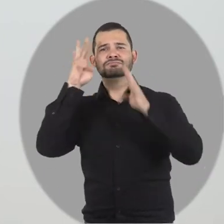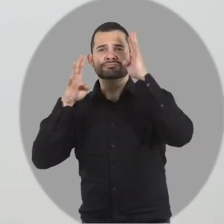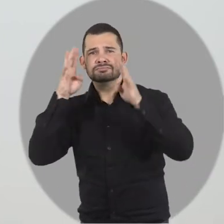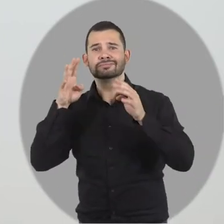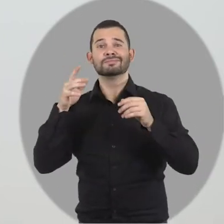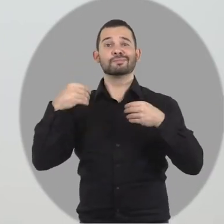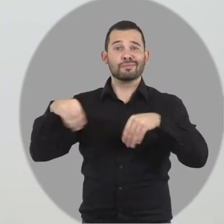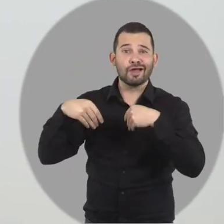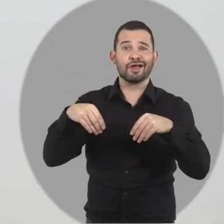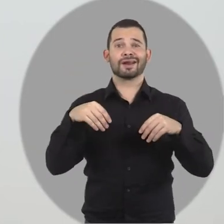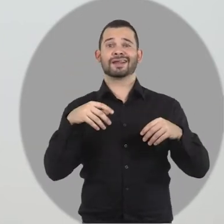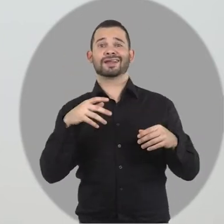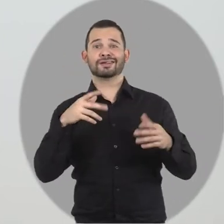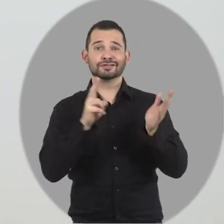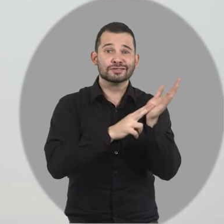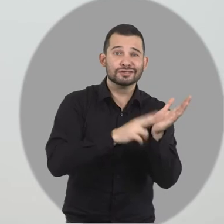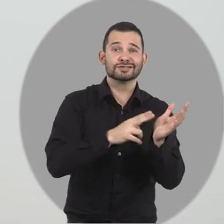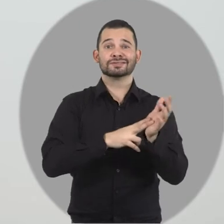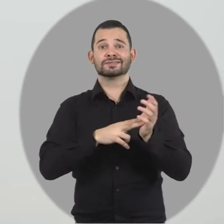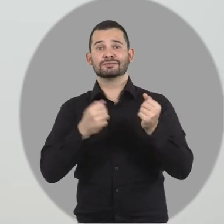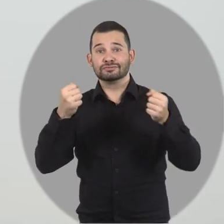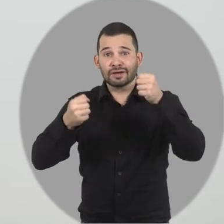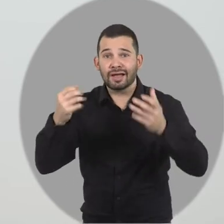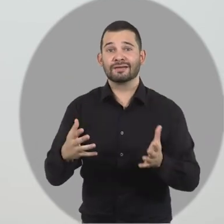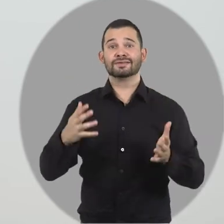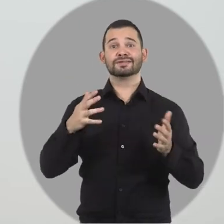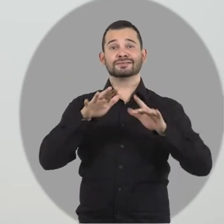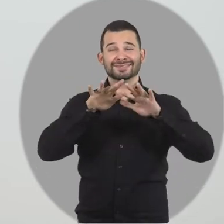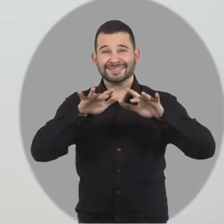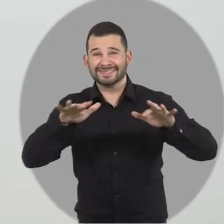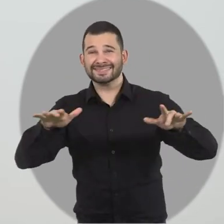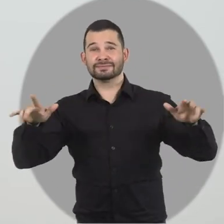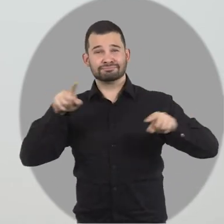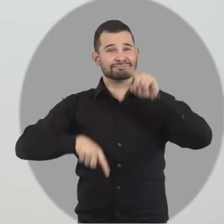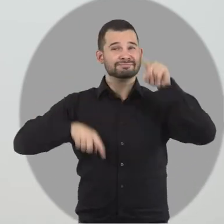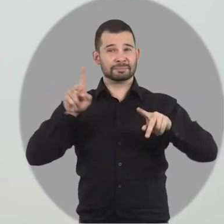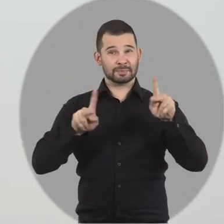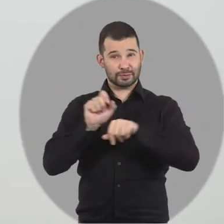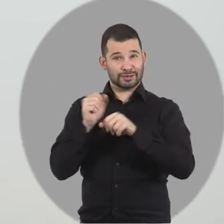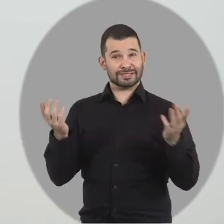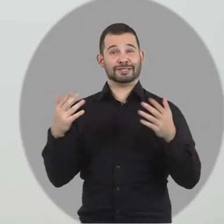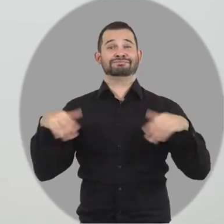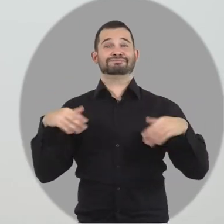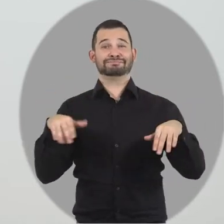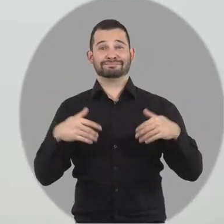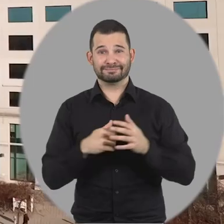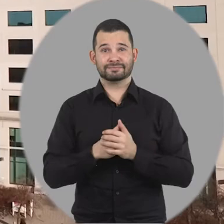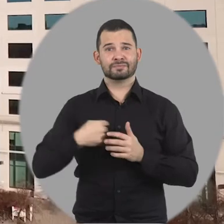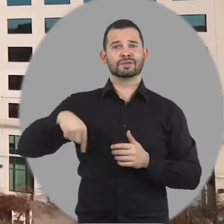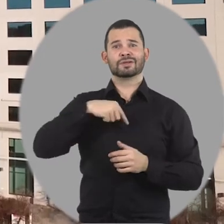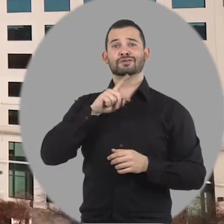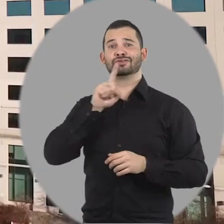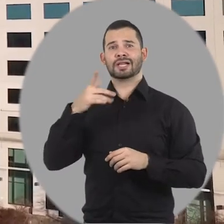designs, marketing, nurses, drivers, there's a lot. You people taking my video.